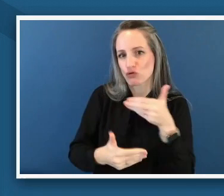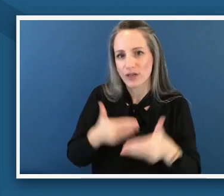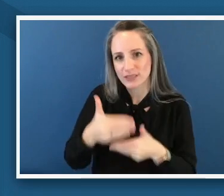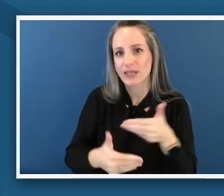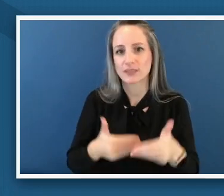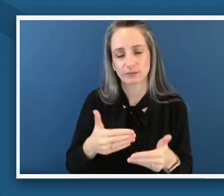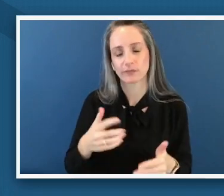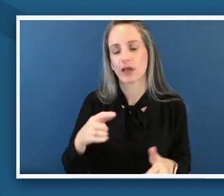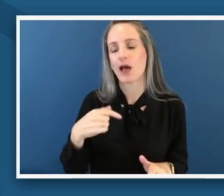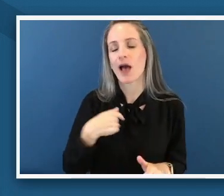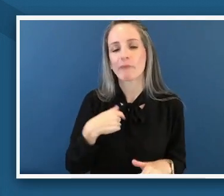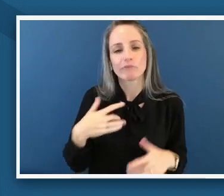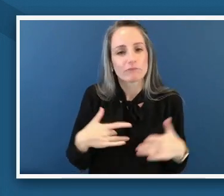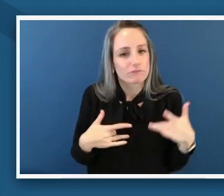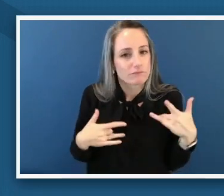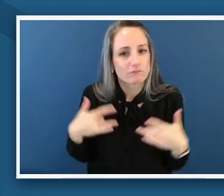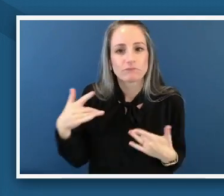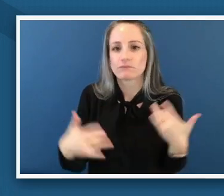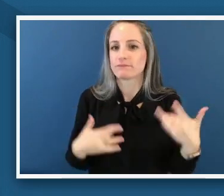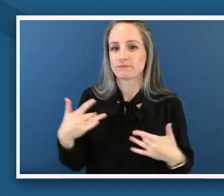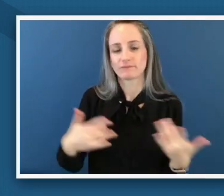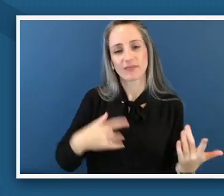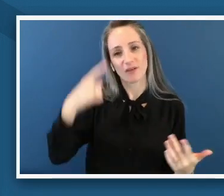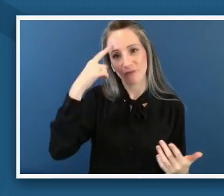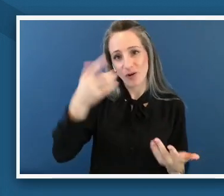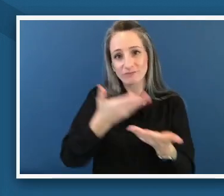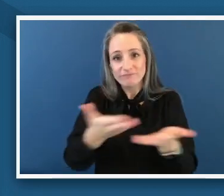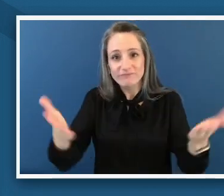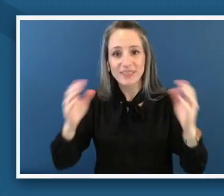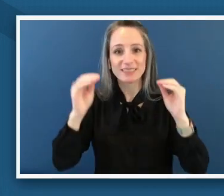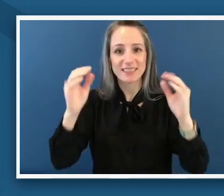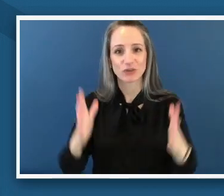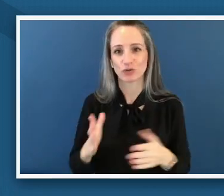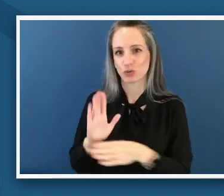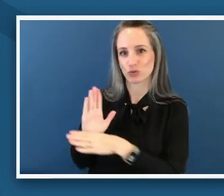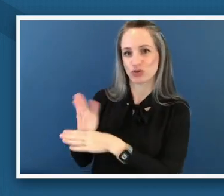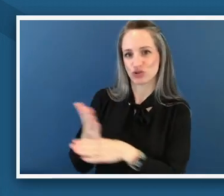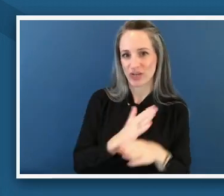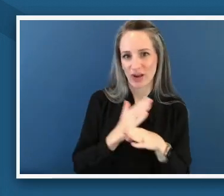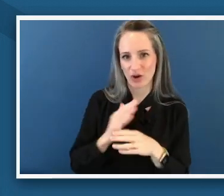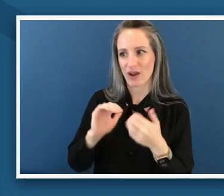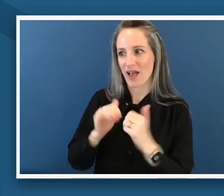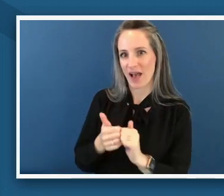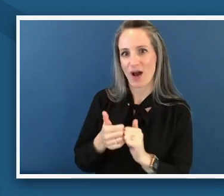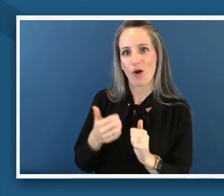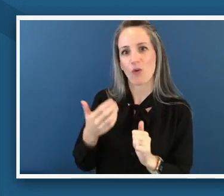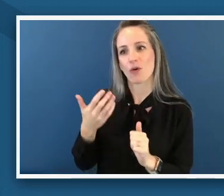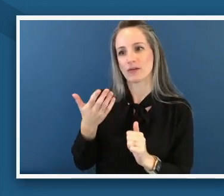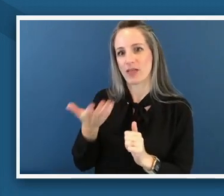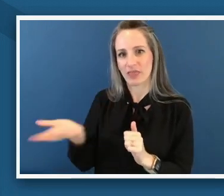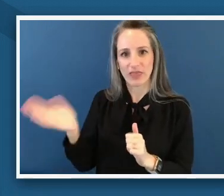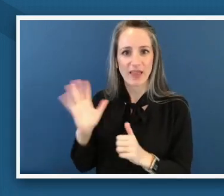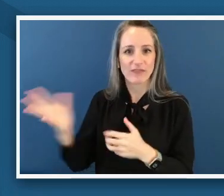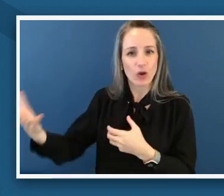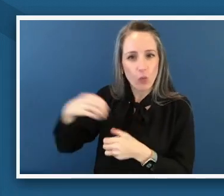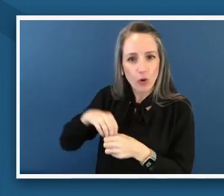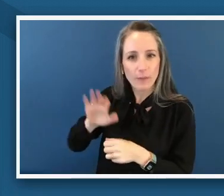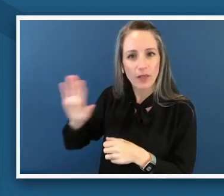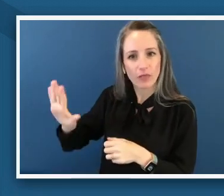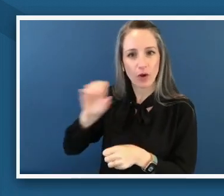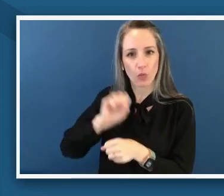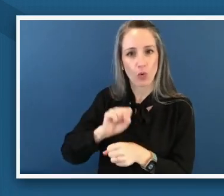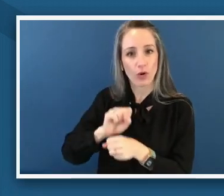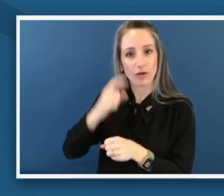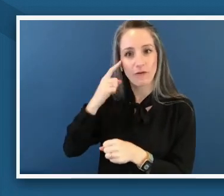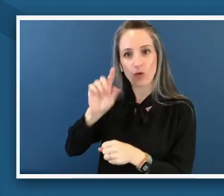excited for the teachers to be able to share the ways that they've been able to incorporate that kind of work into their